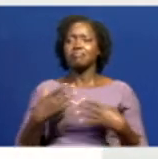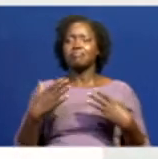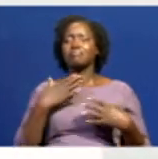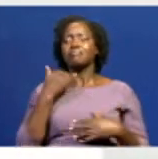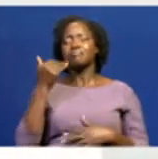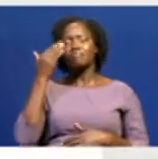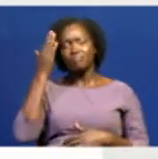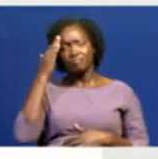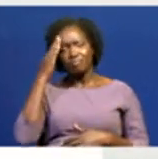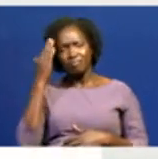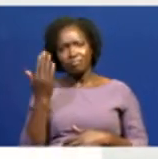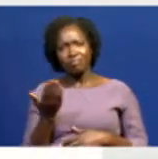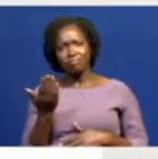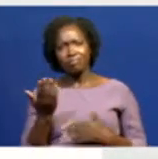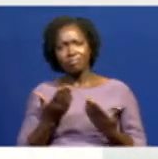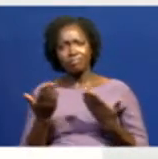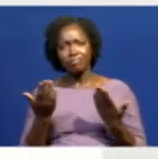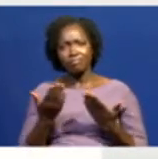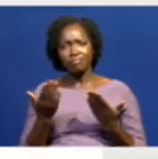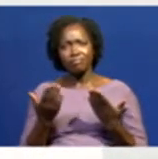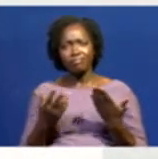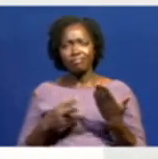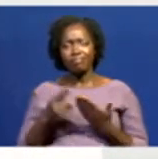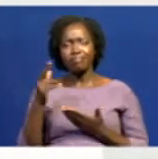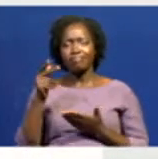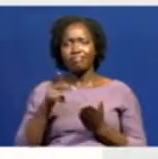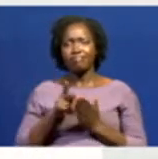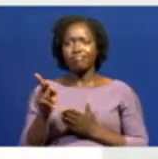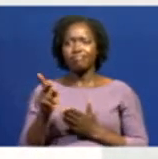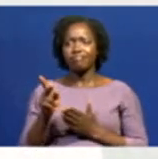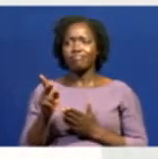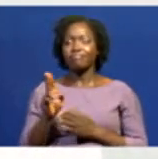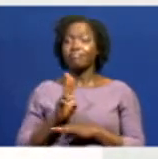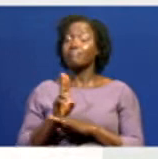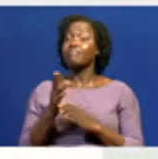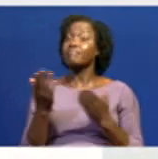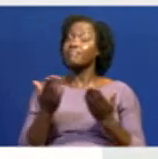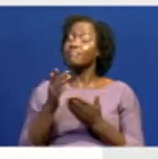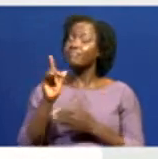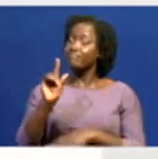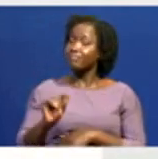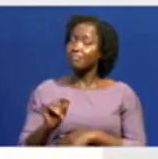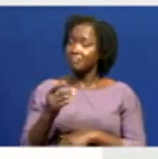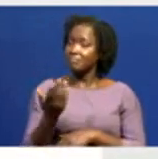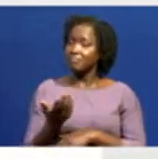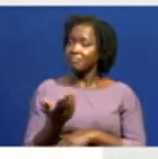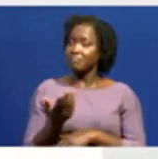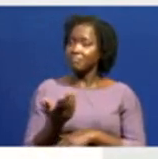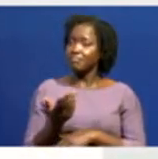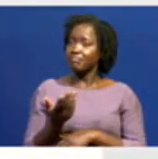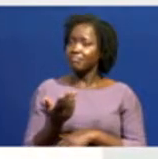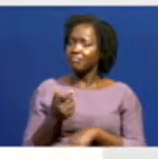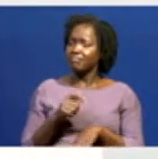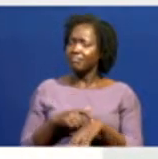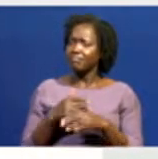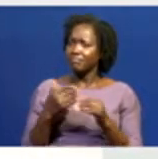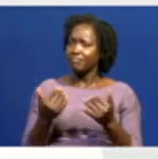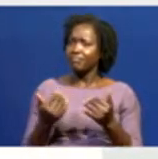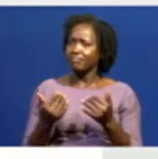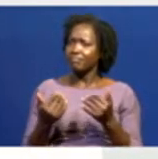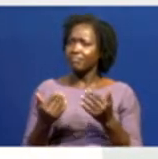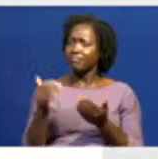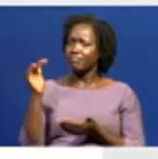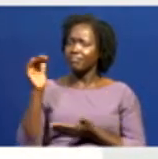out where can I cut my costs? Where should I spend less? Is this time to cut